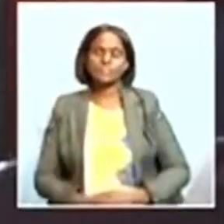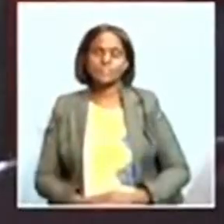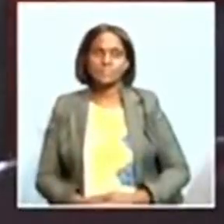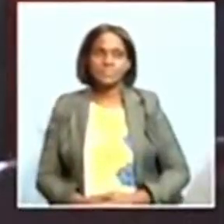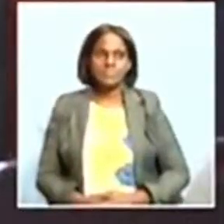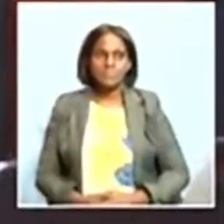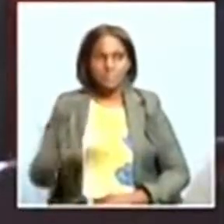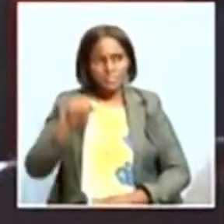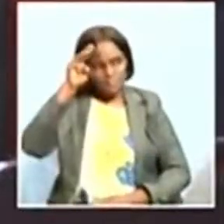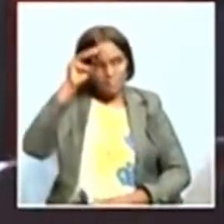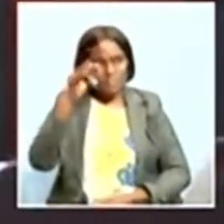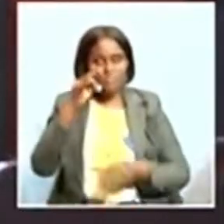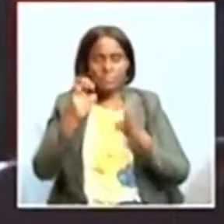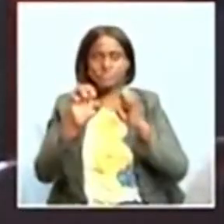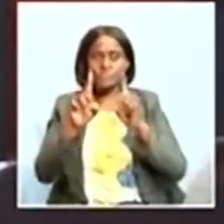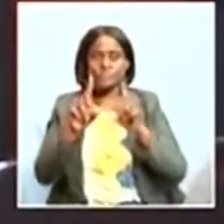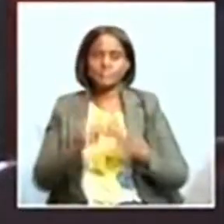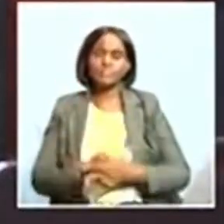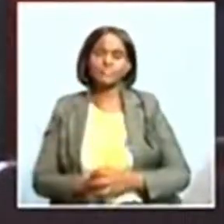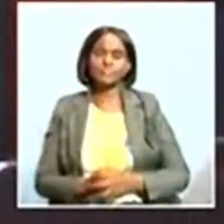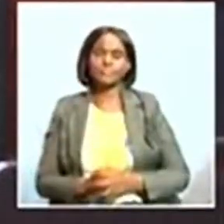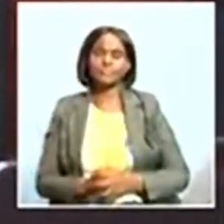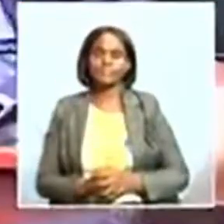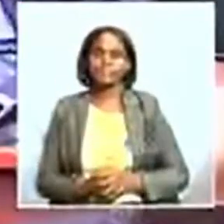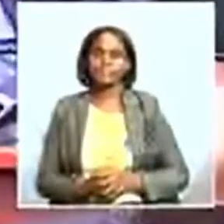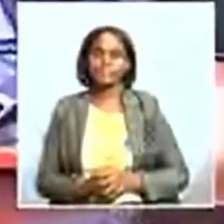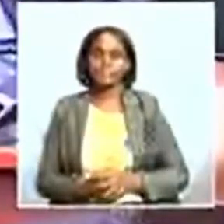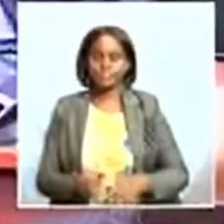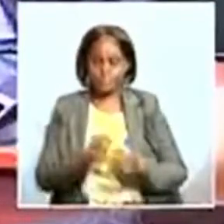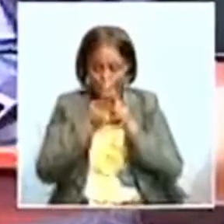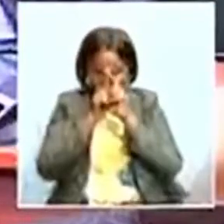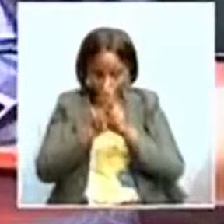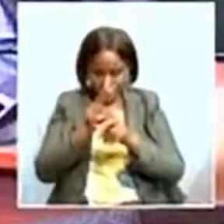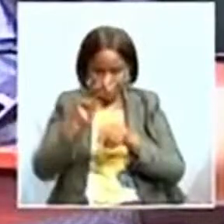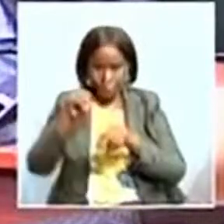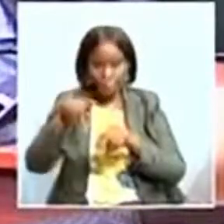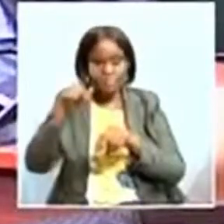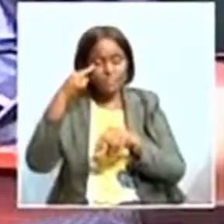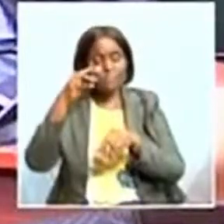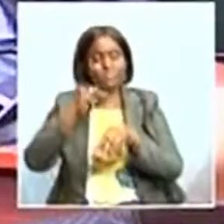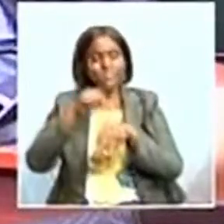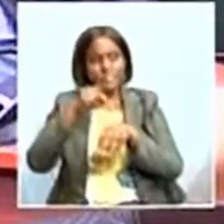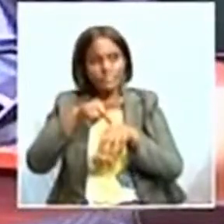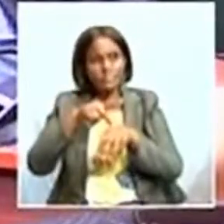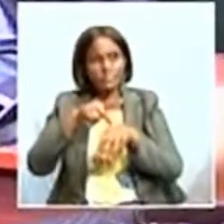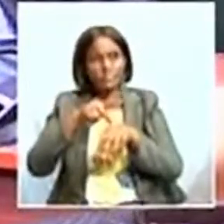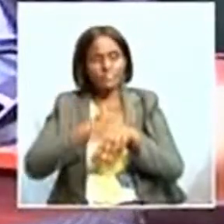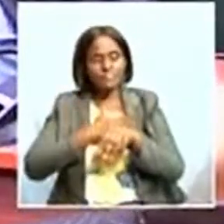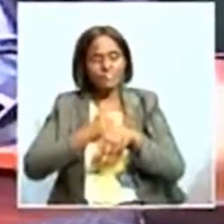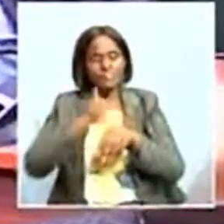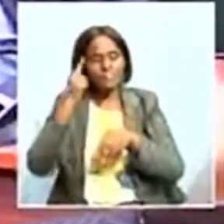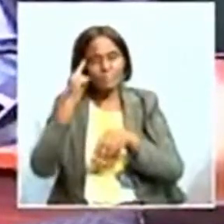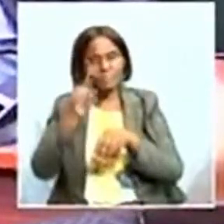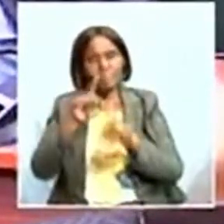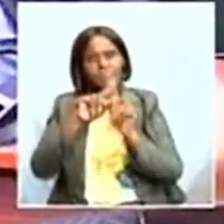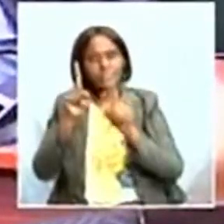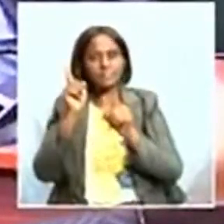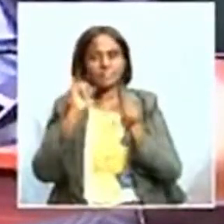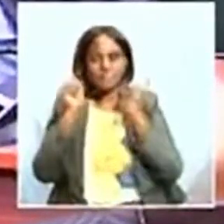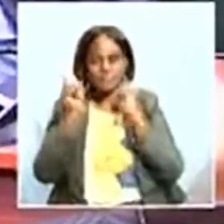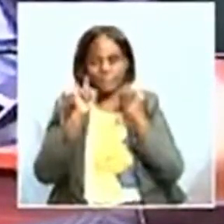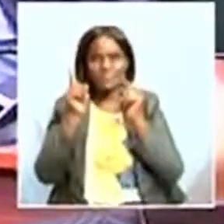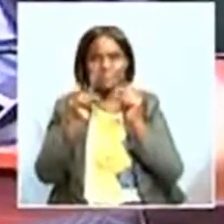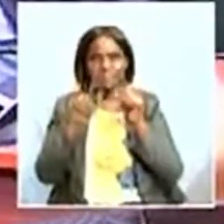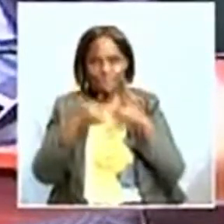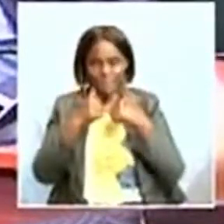The Honorable Minister for Education. Honorable Member for Mpika, I think you got me right when I said